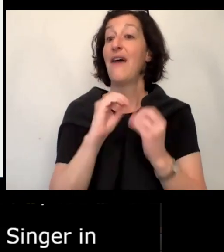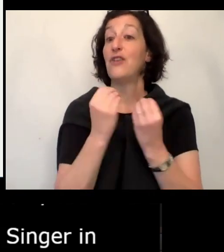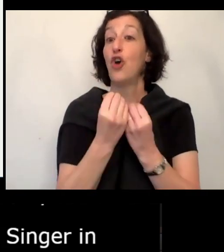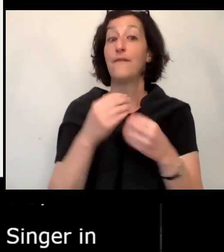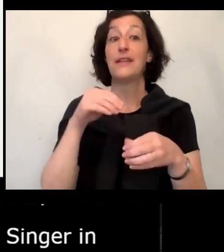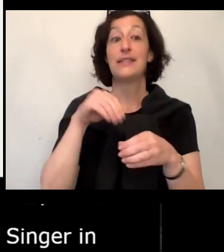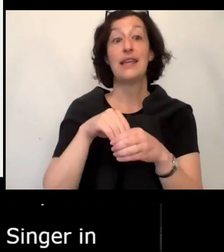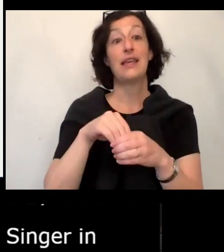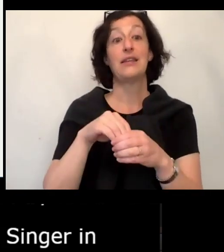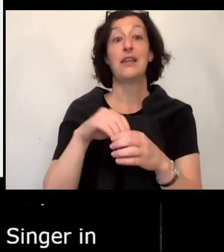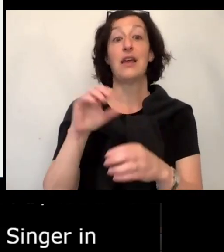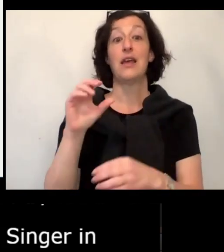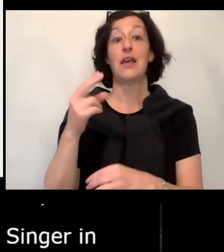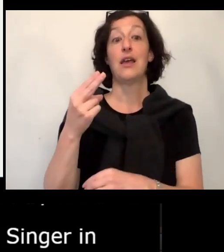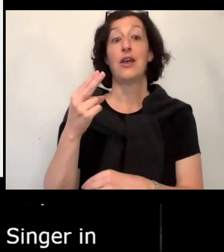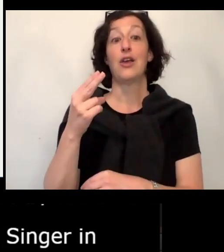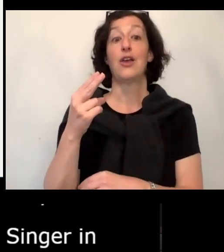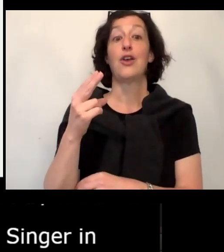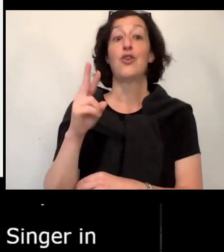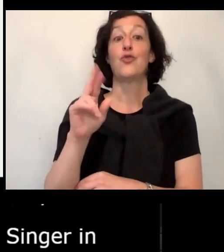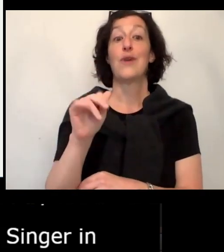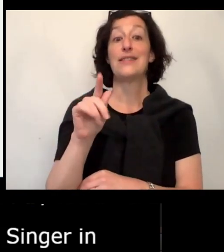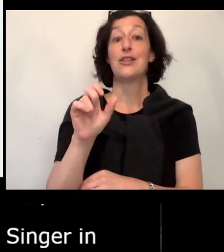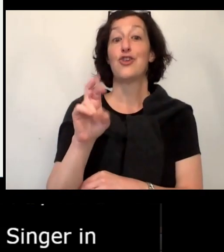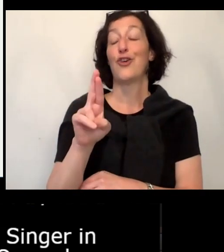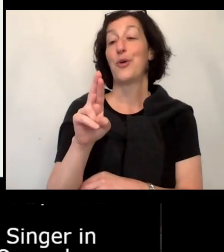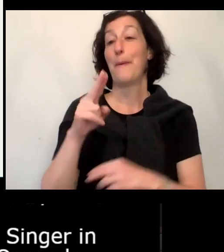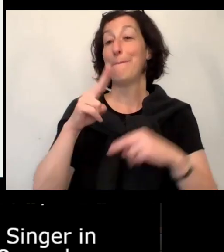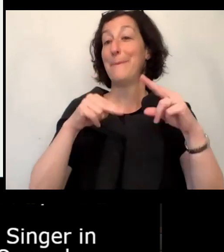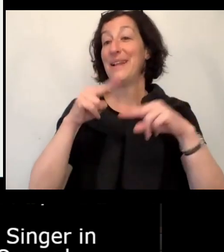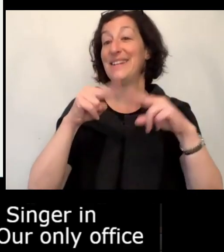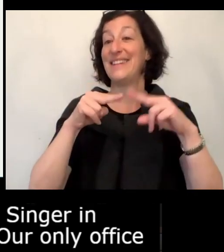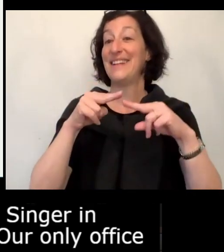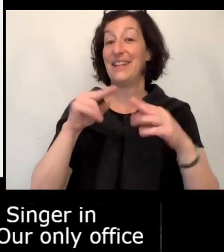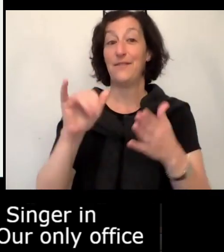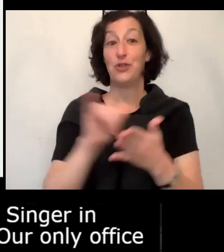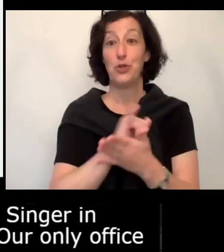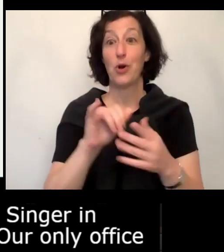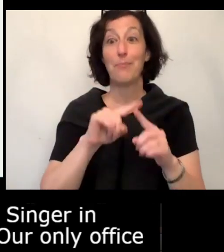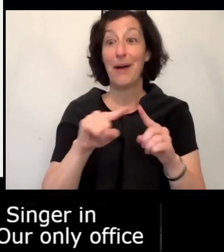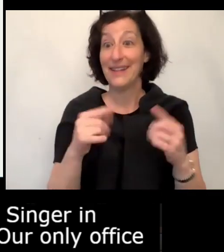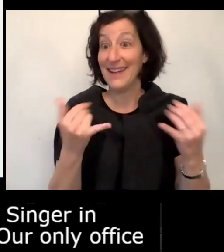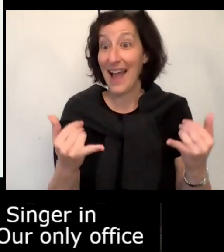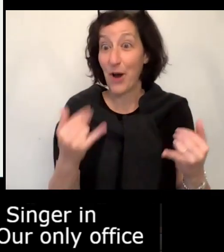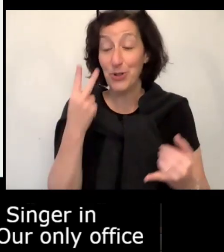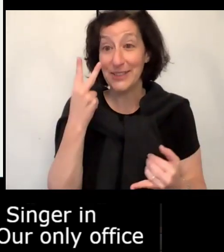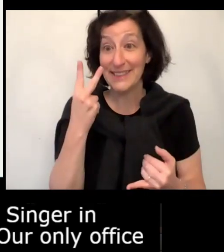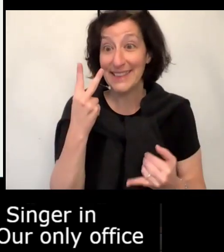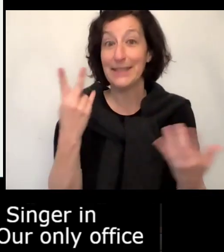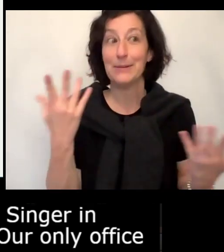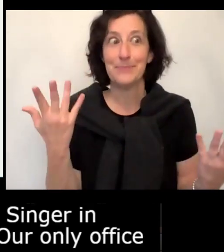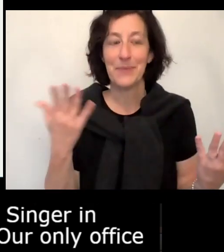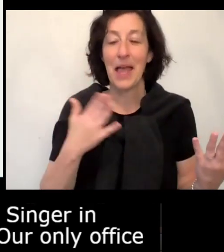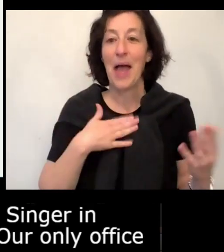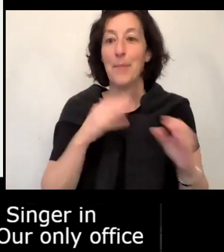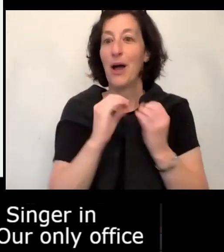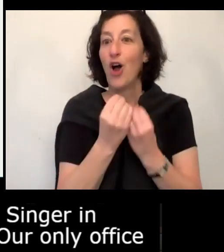office in the Chrysler Building. But as you can see behind me, my office is now in my